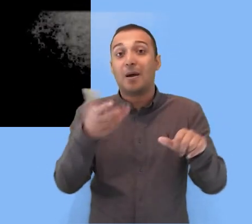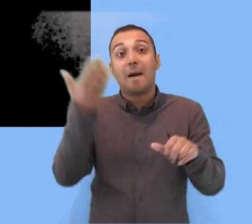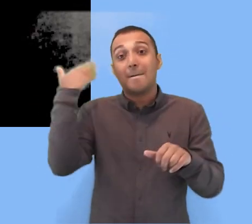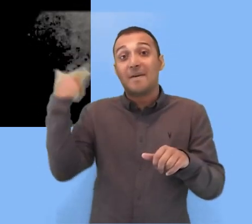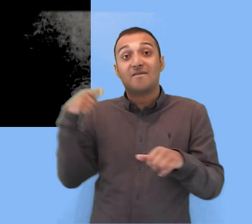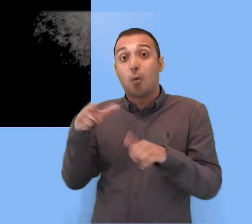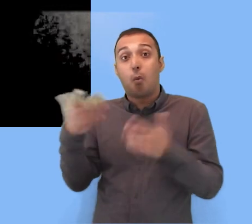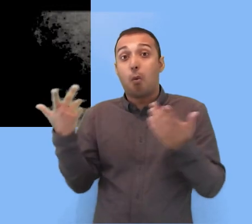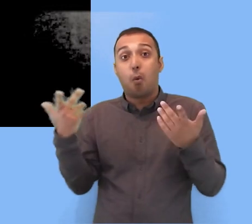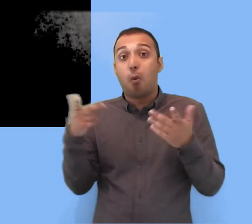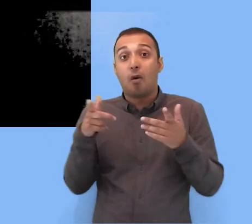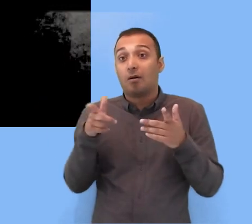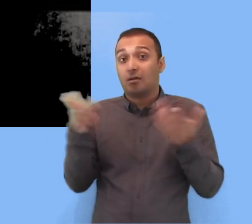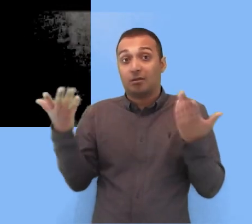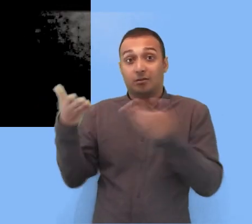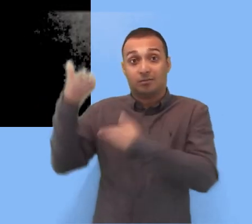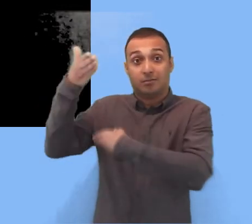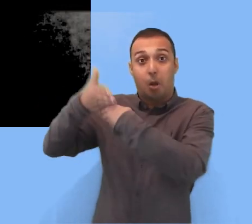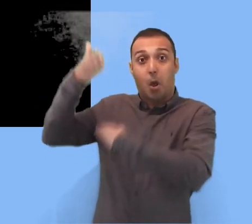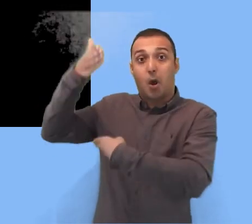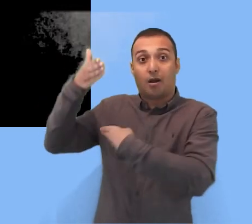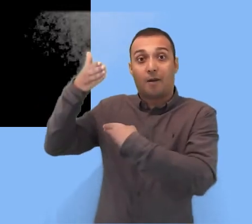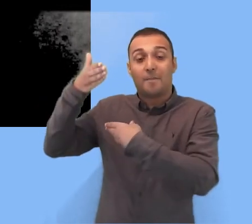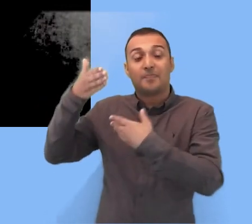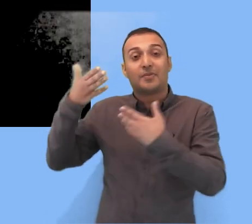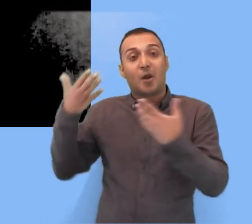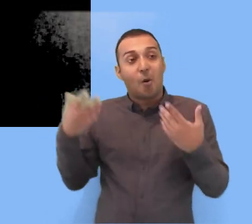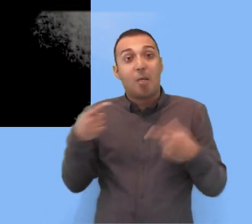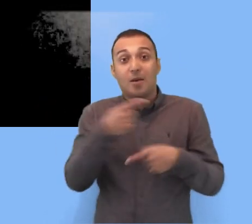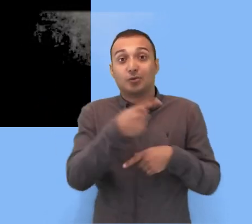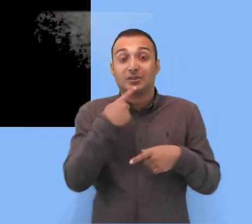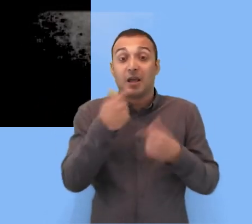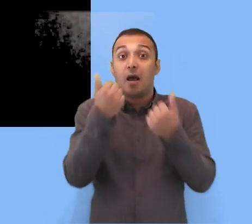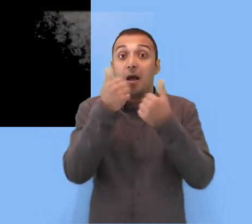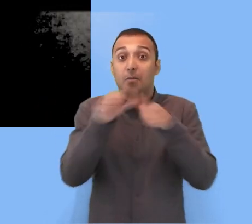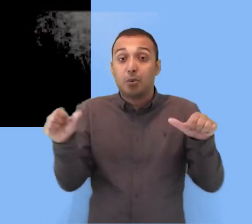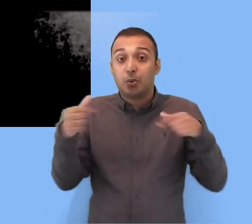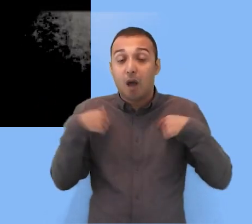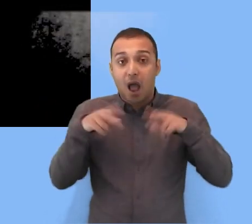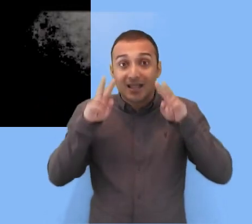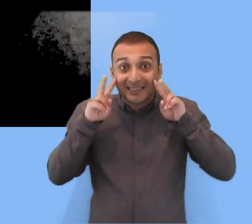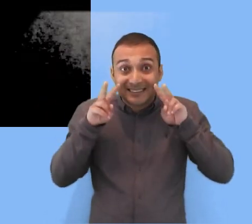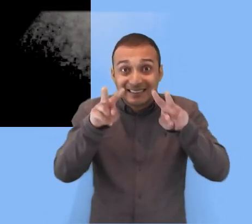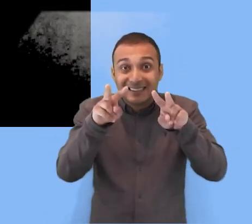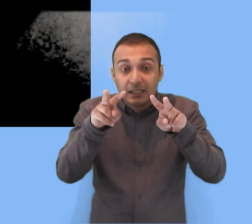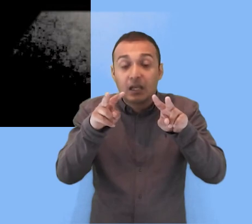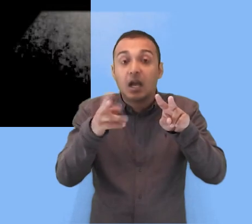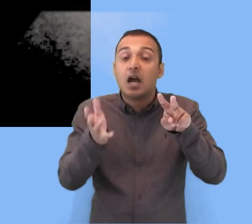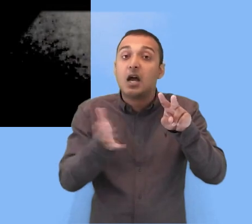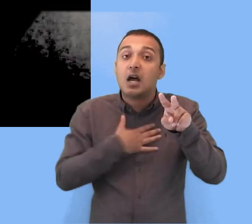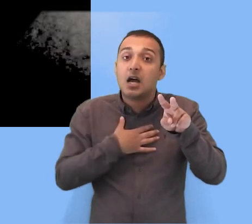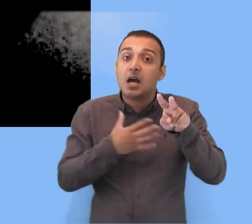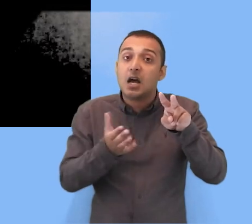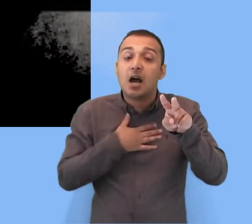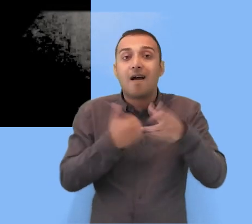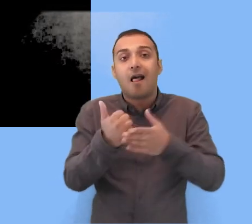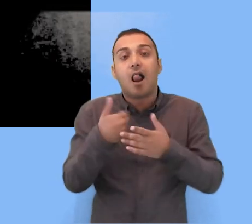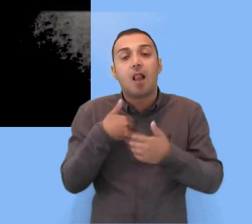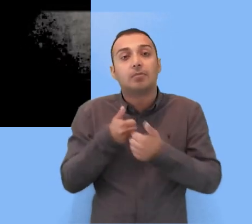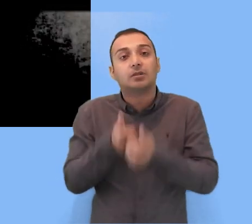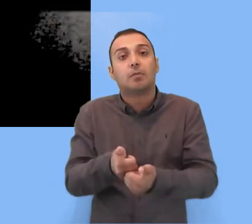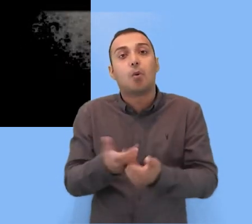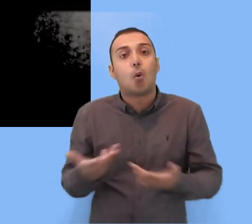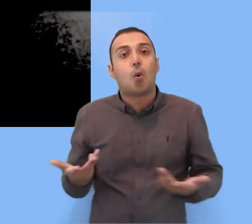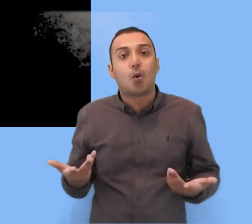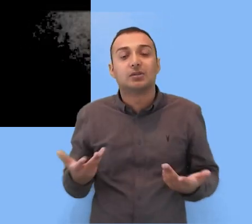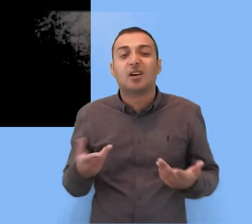the teacher did things that really helped me support just nuanced language and an insight. So